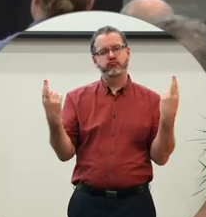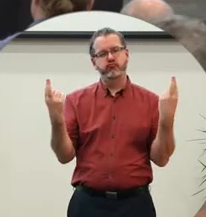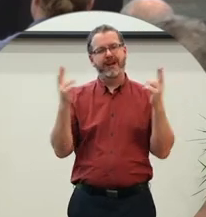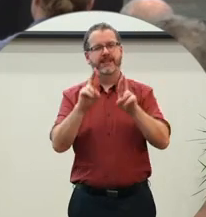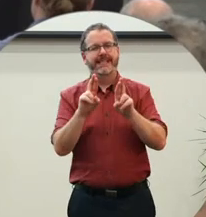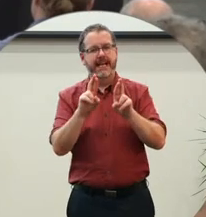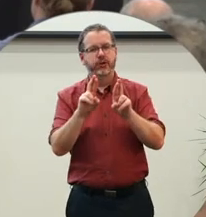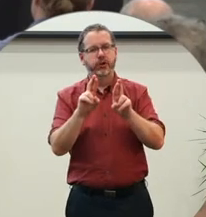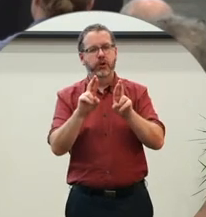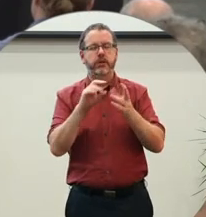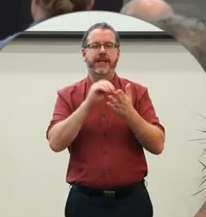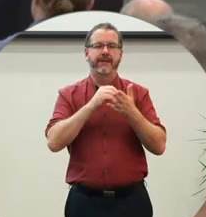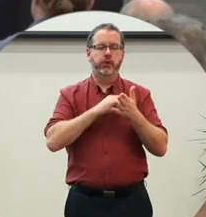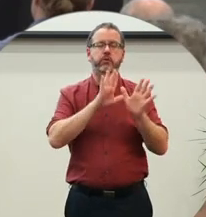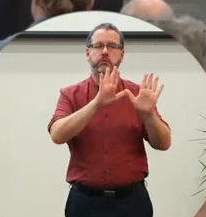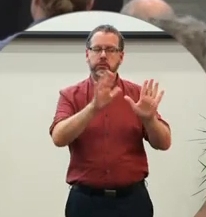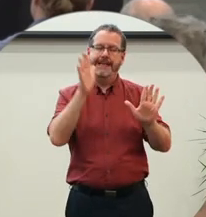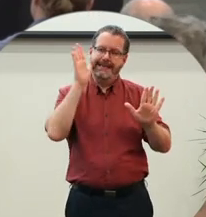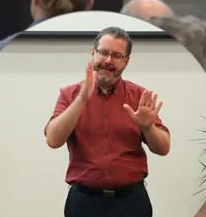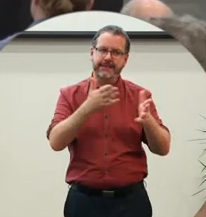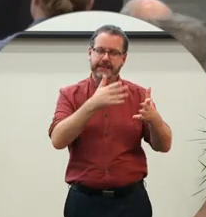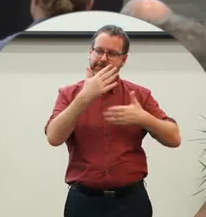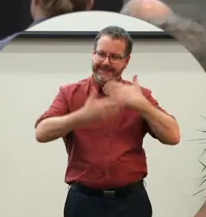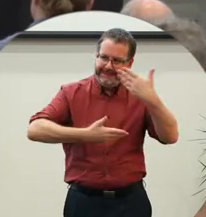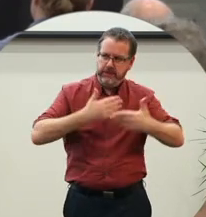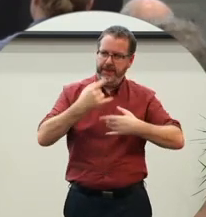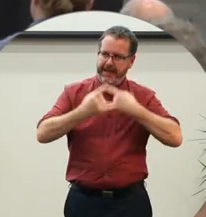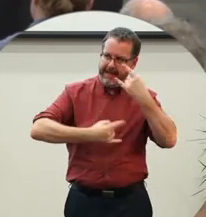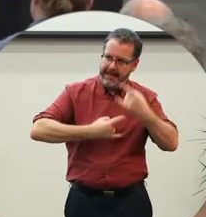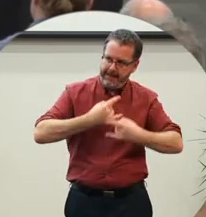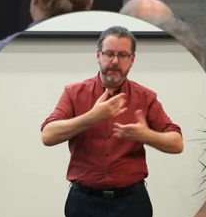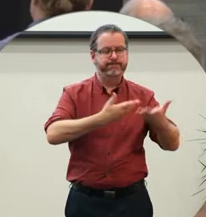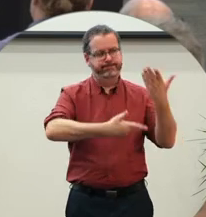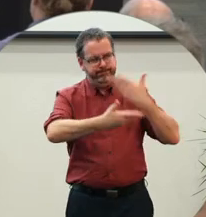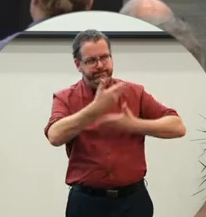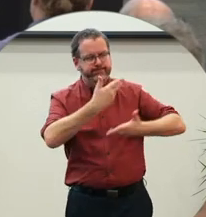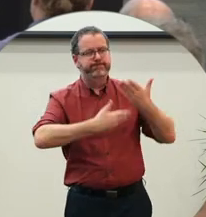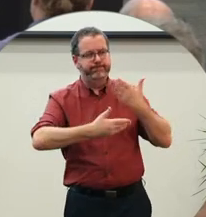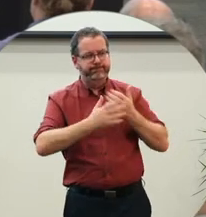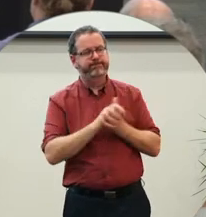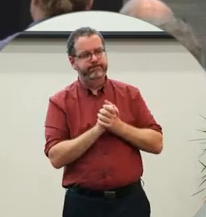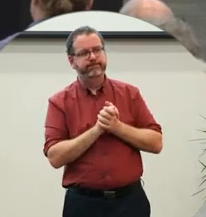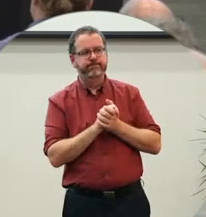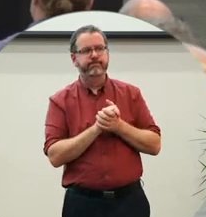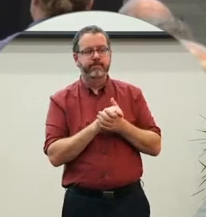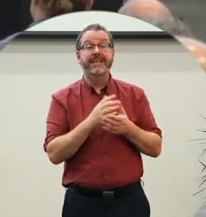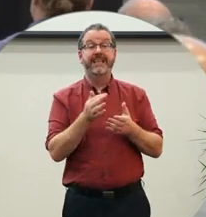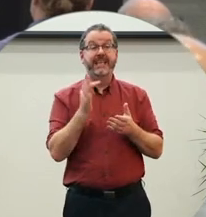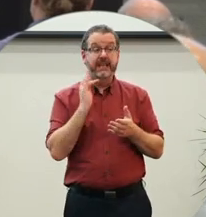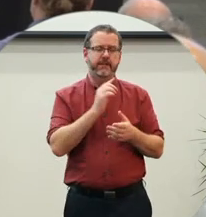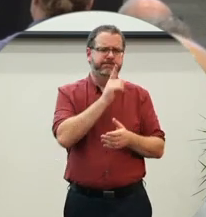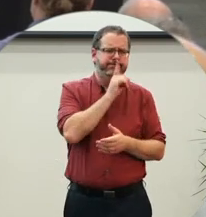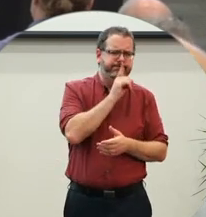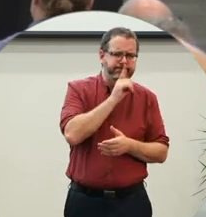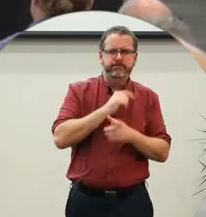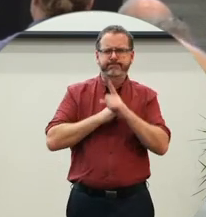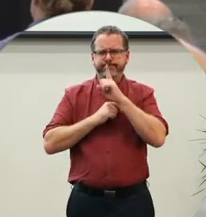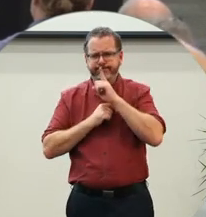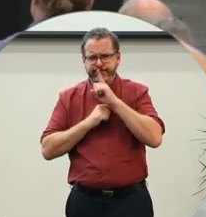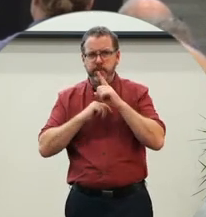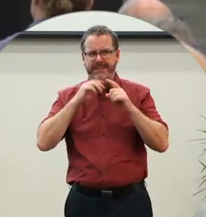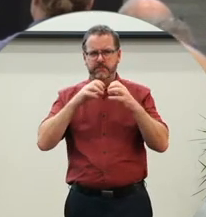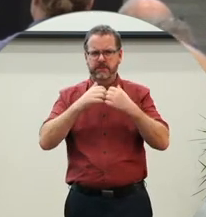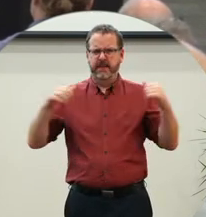that at least you hear what happened and you ask people or invite people up, as they did in South Africa, to say what they did.